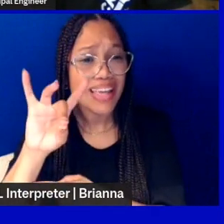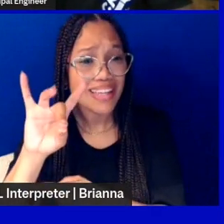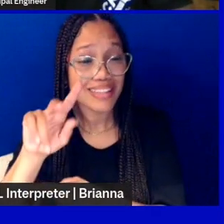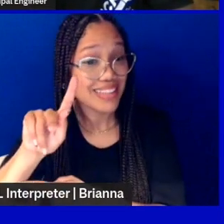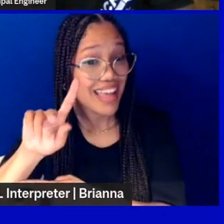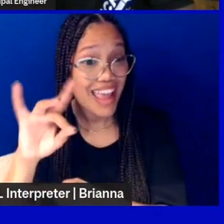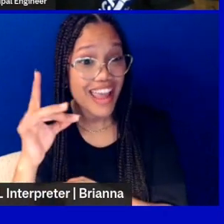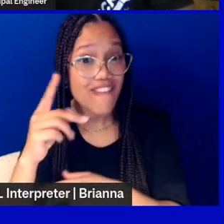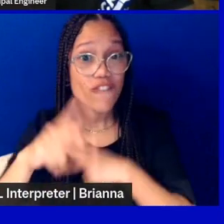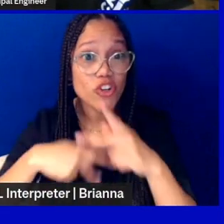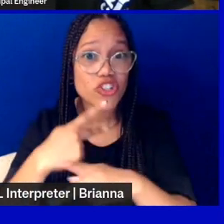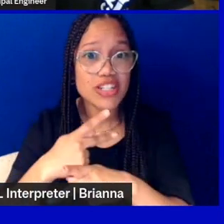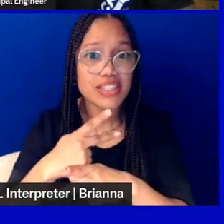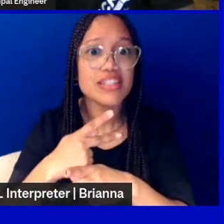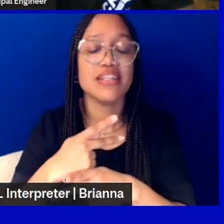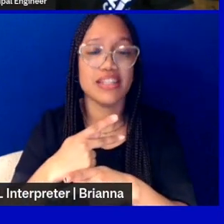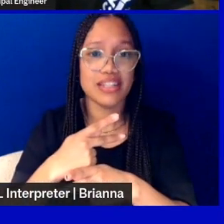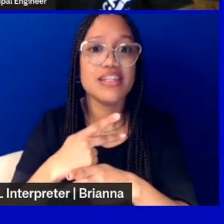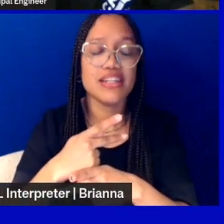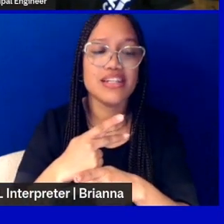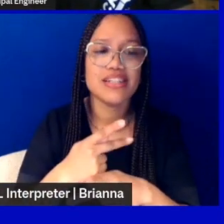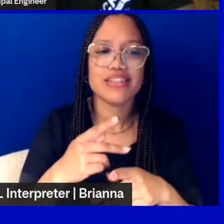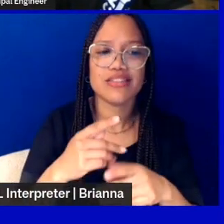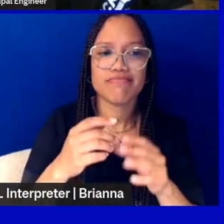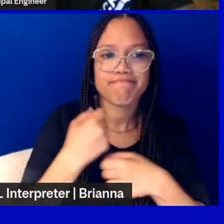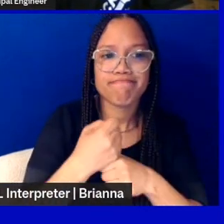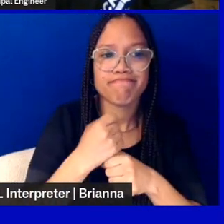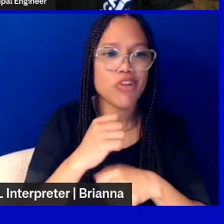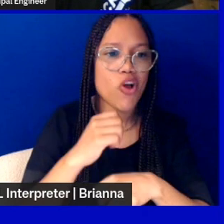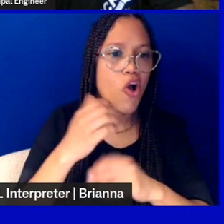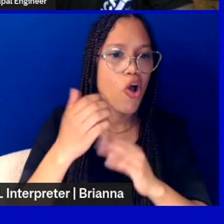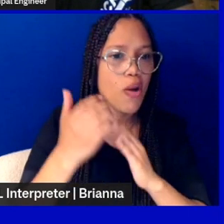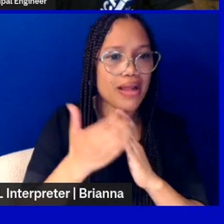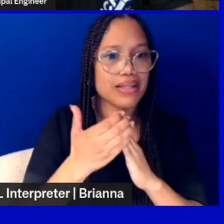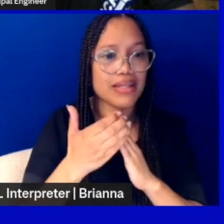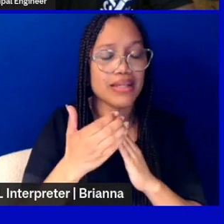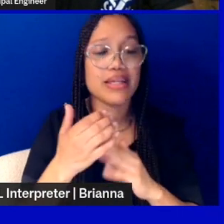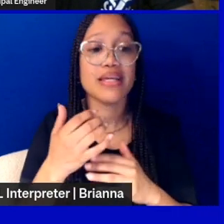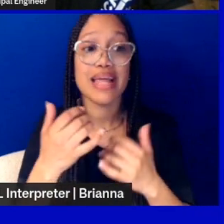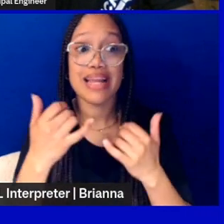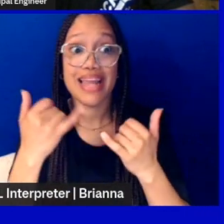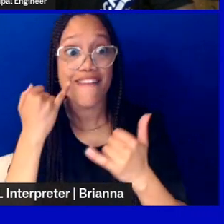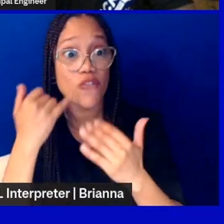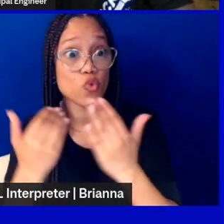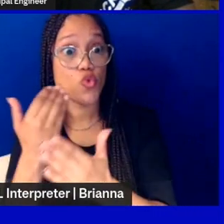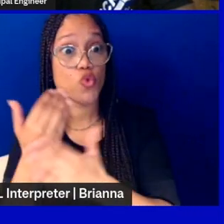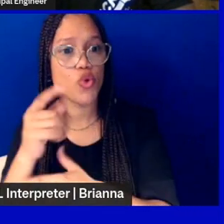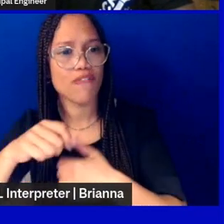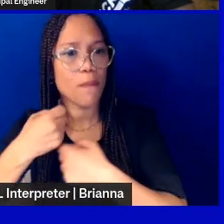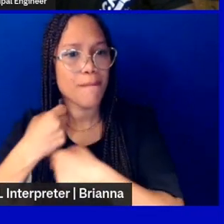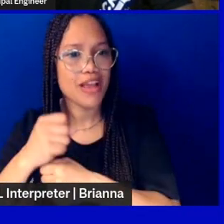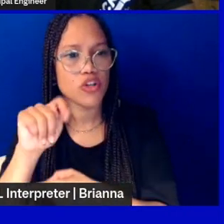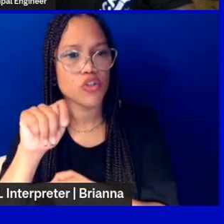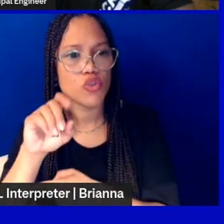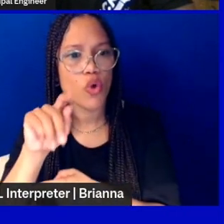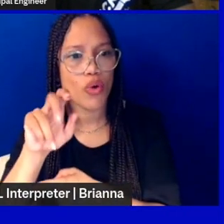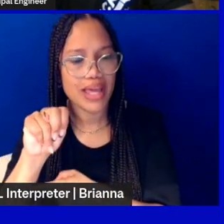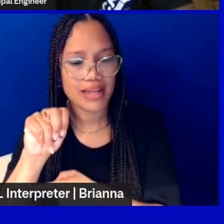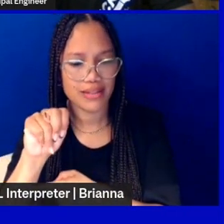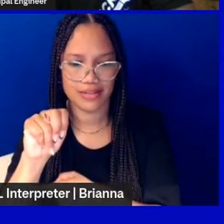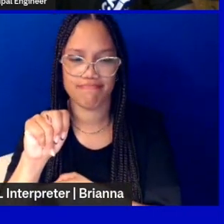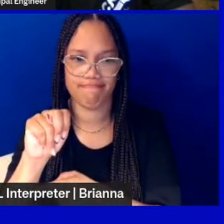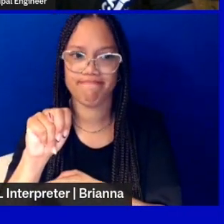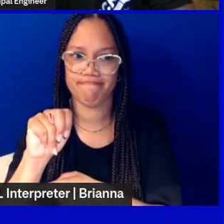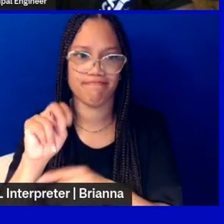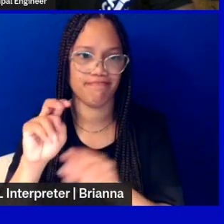created automatically. Now, if you are on a higher Kubernetes cluster, you need to create a token for the service account explicitly. So